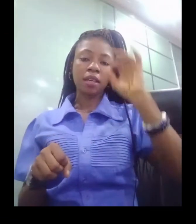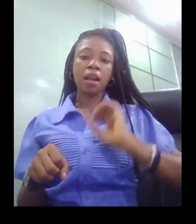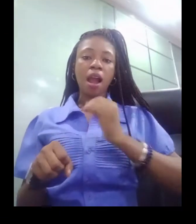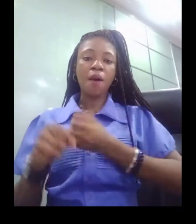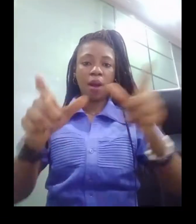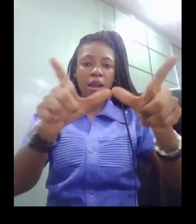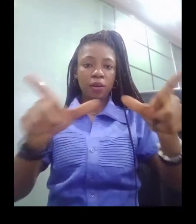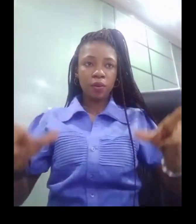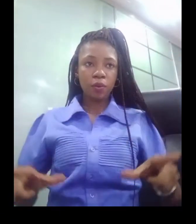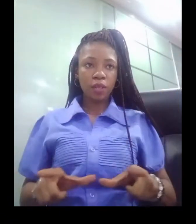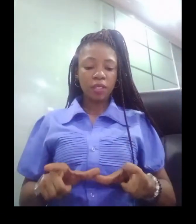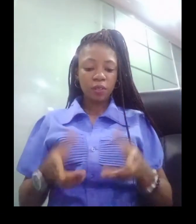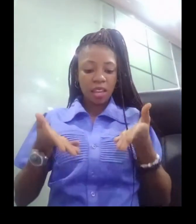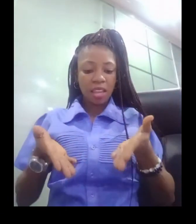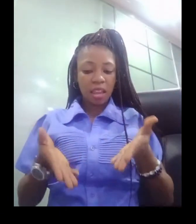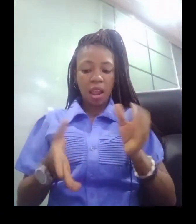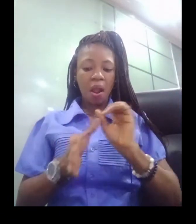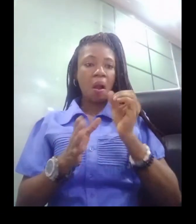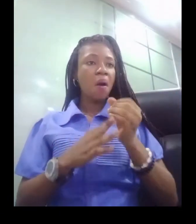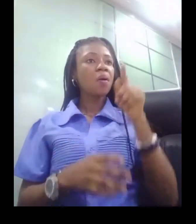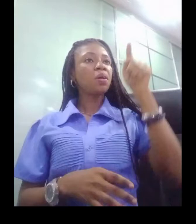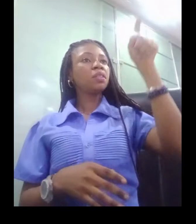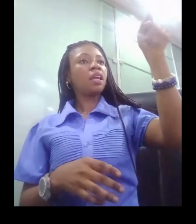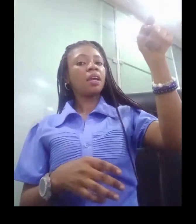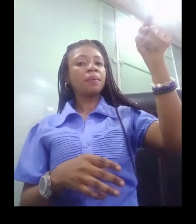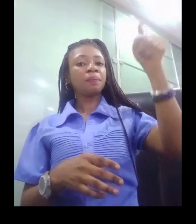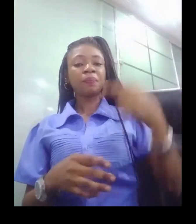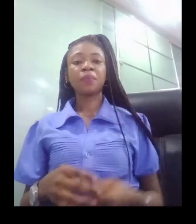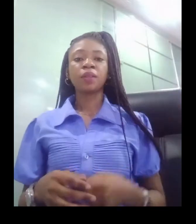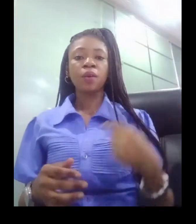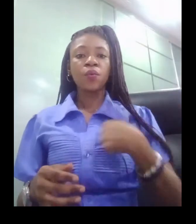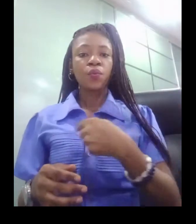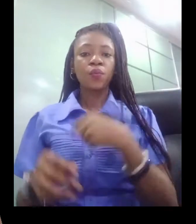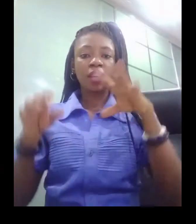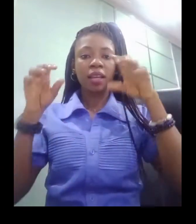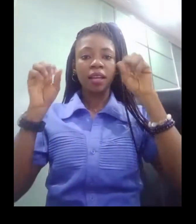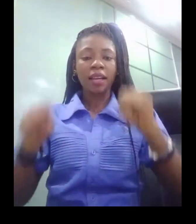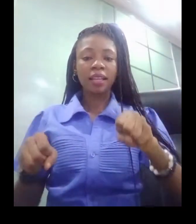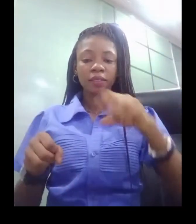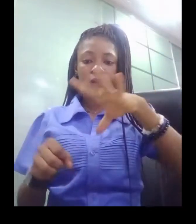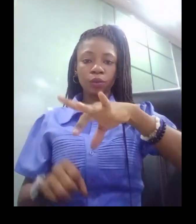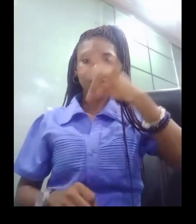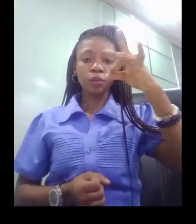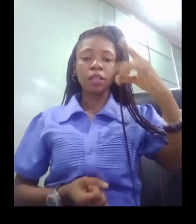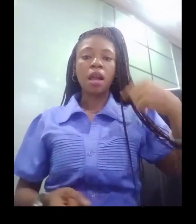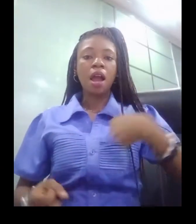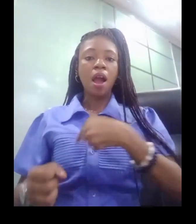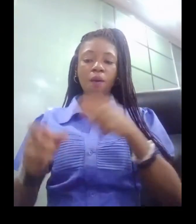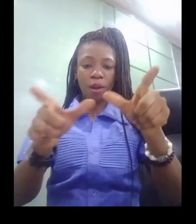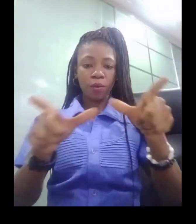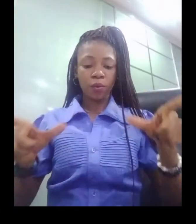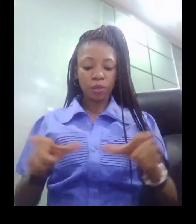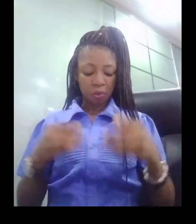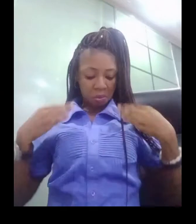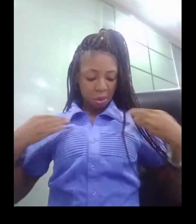here or there. And we can derive our location on the body, on the parts